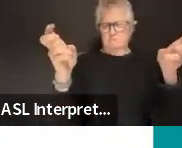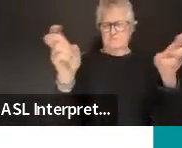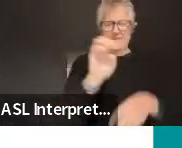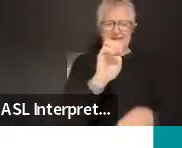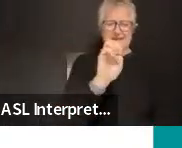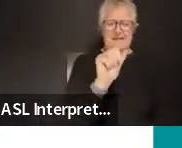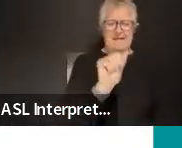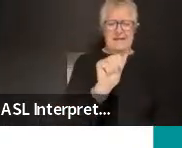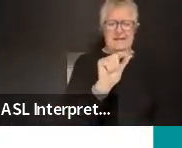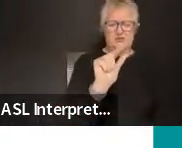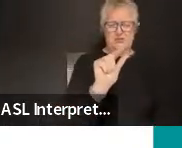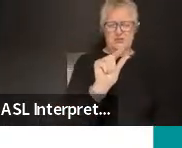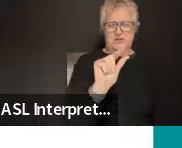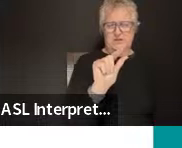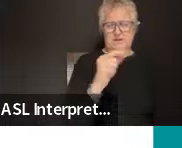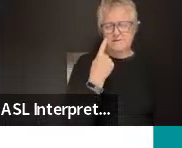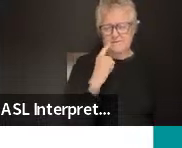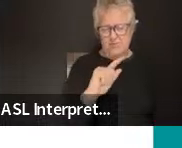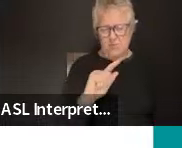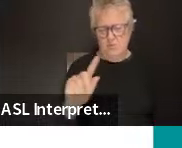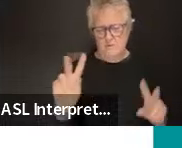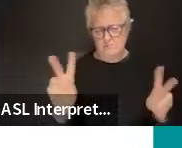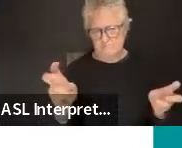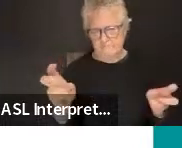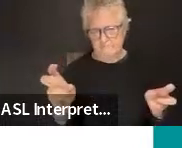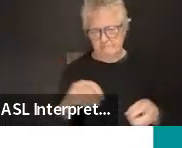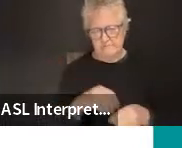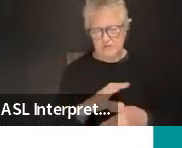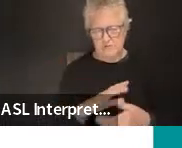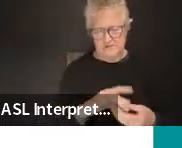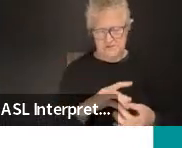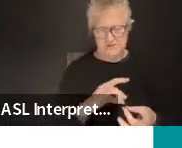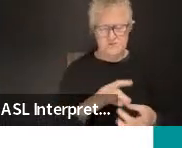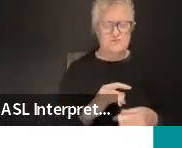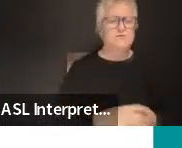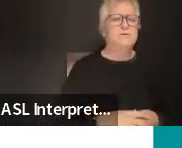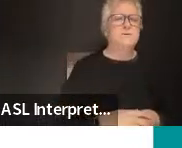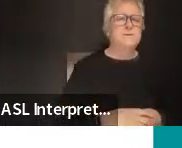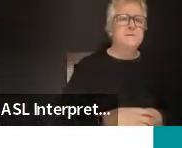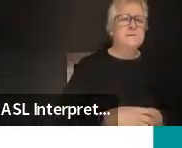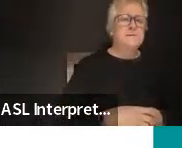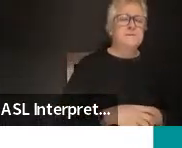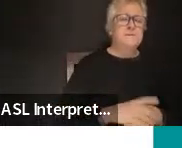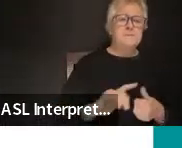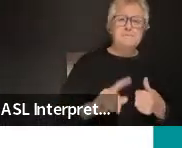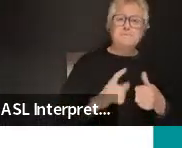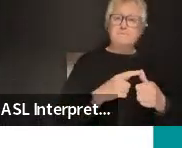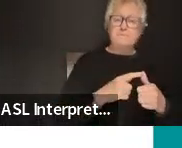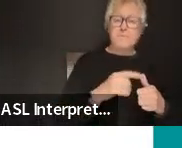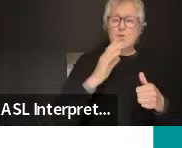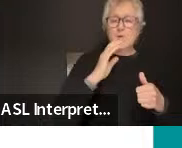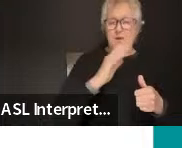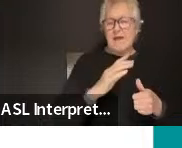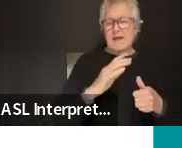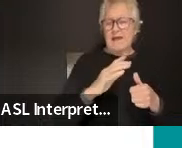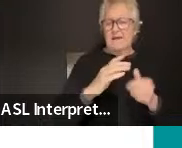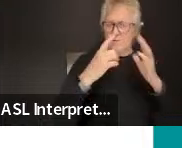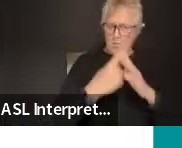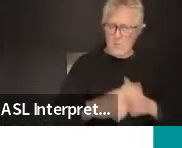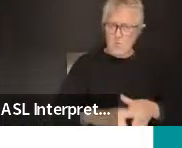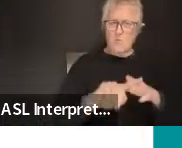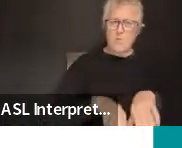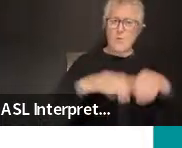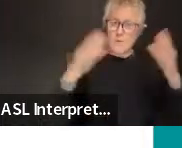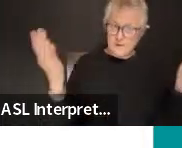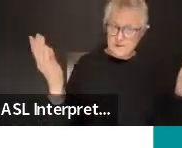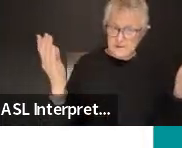For our agenda today, we have an icebreaker. We'll have our program administrator update, our equity